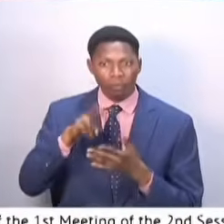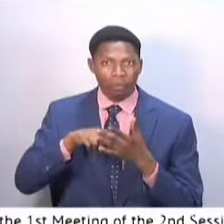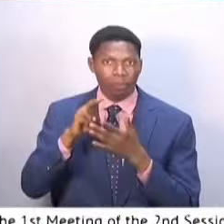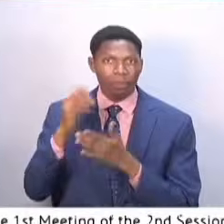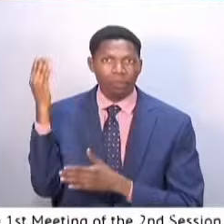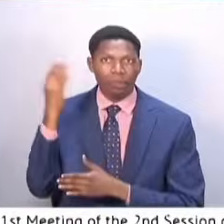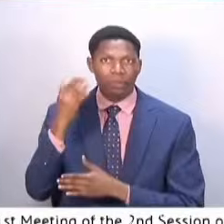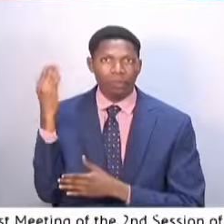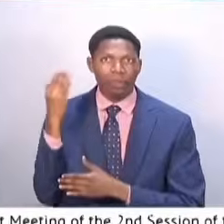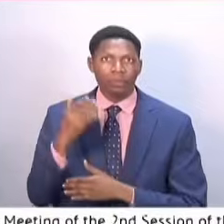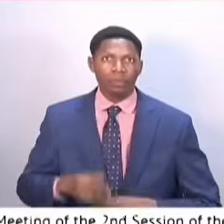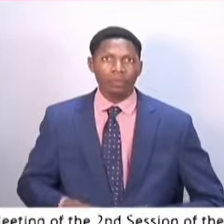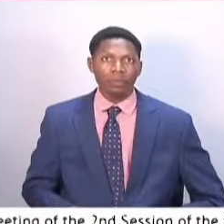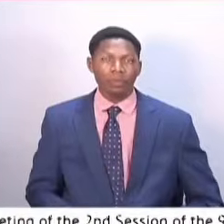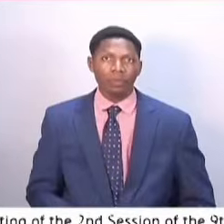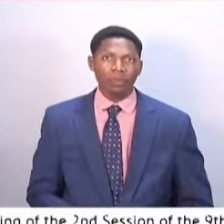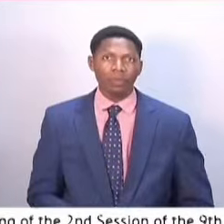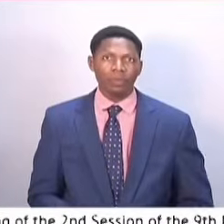statement.